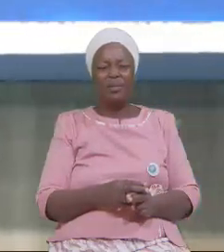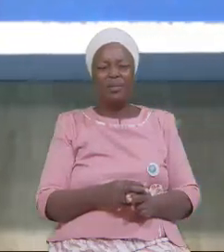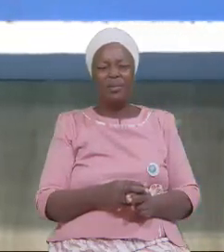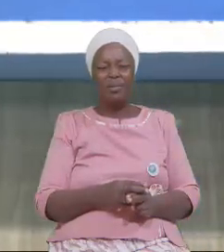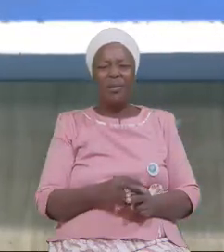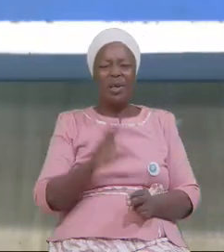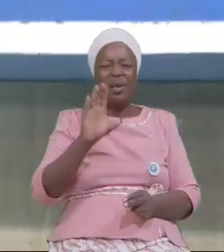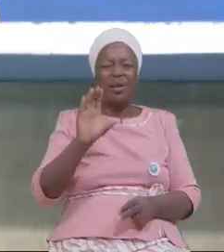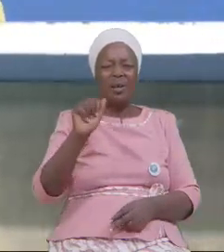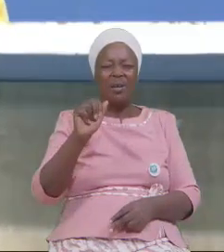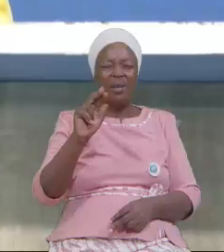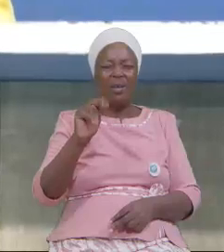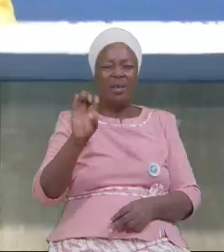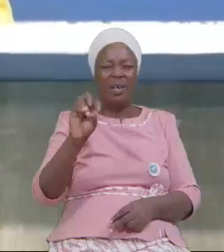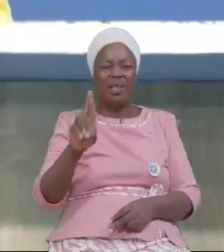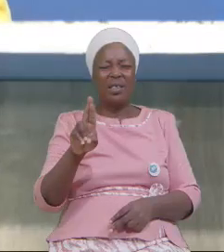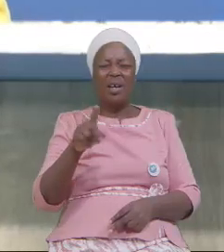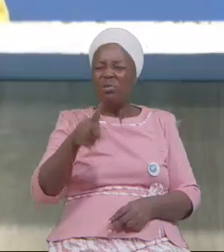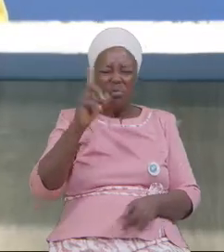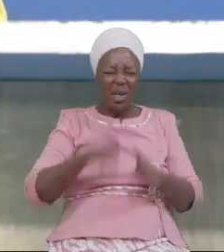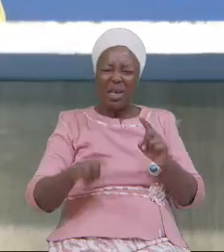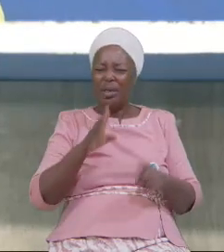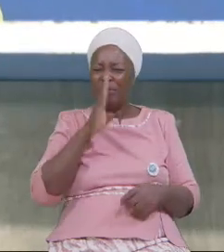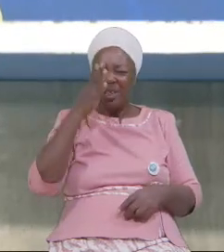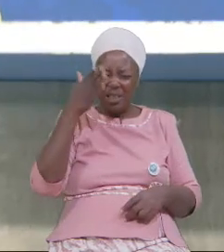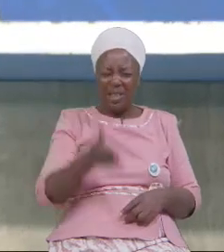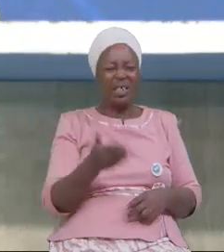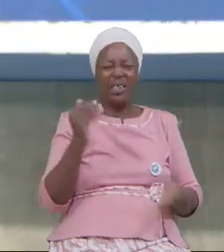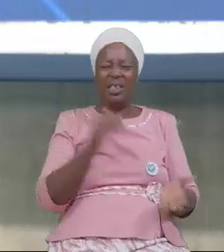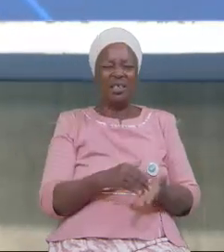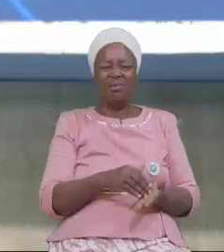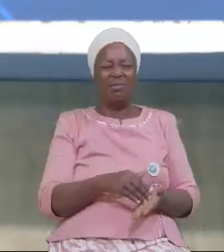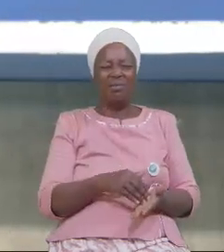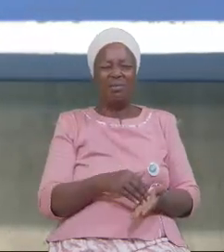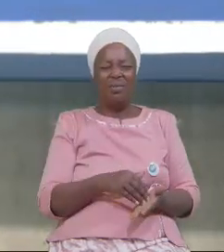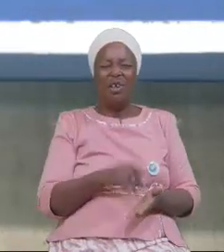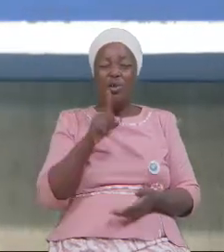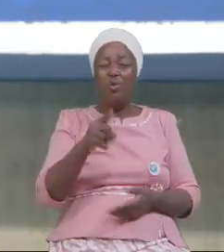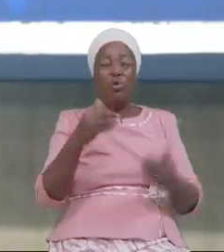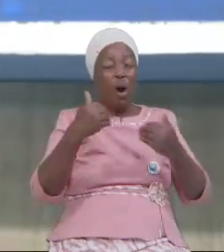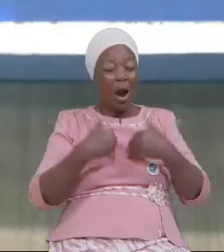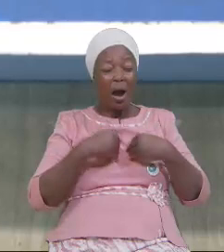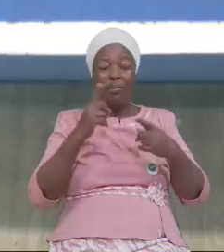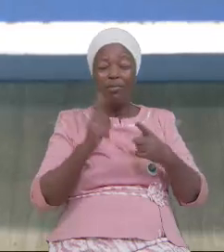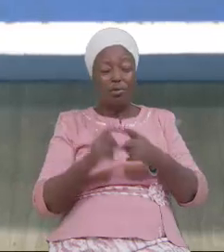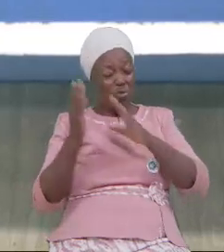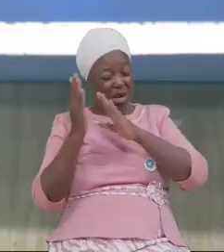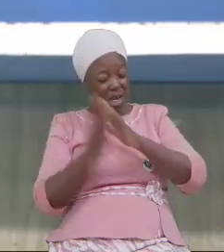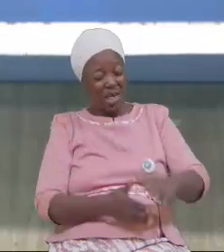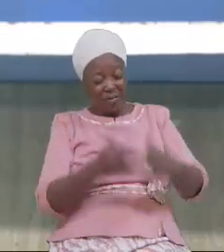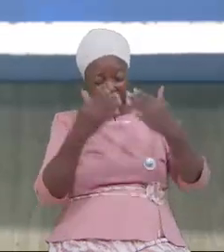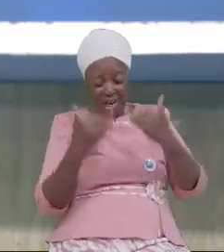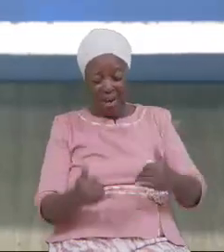Cancer, you cannot remain there. You have to give way and come out for